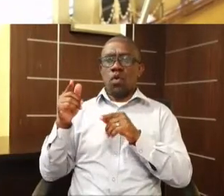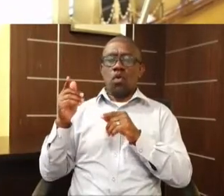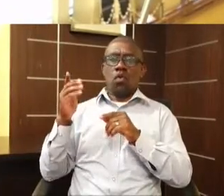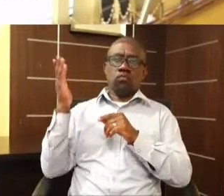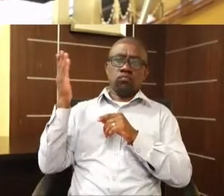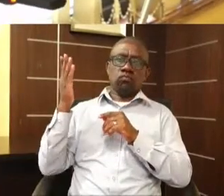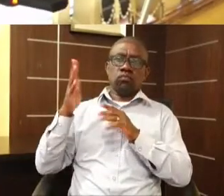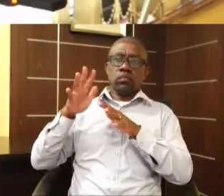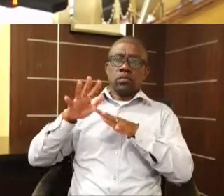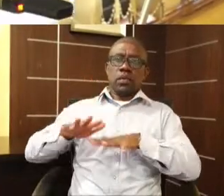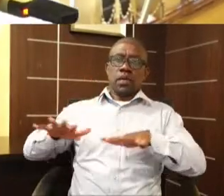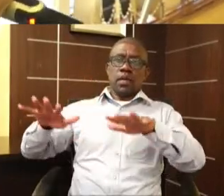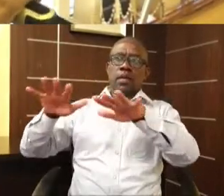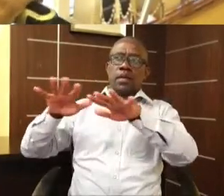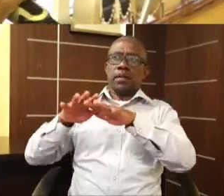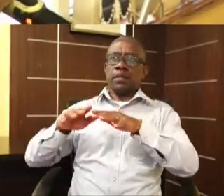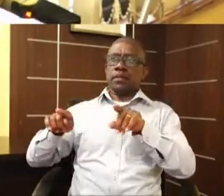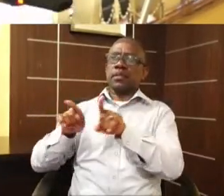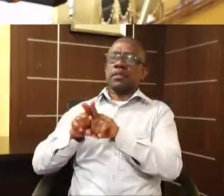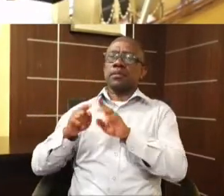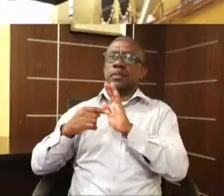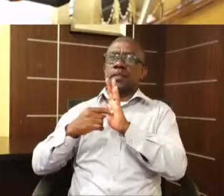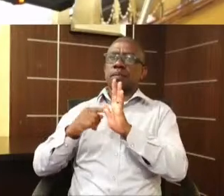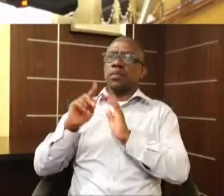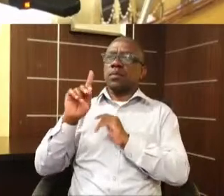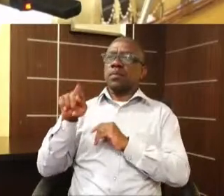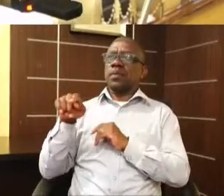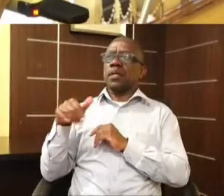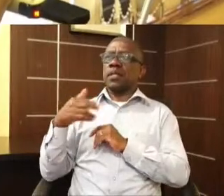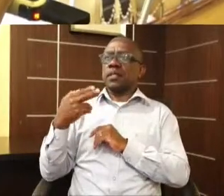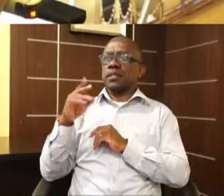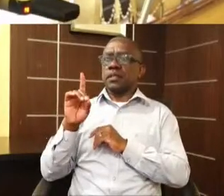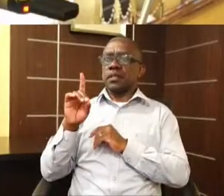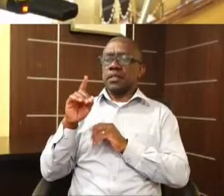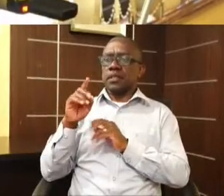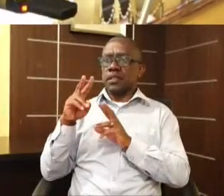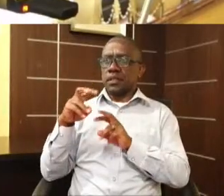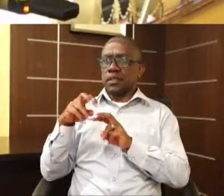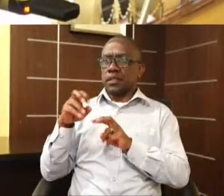they were, like PhD researchers for